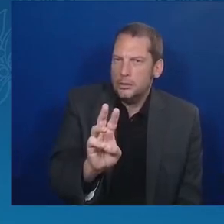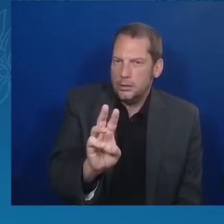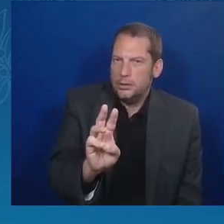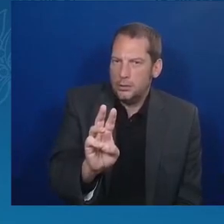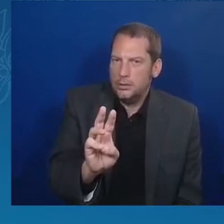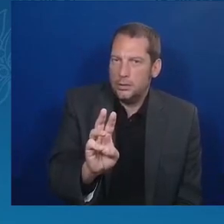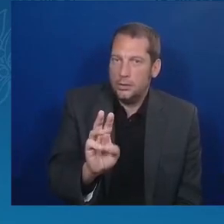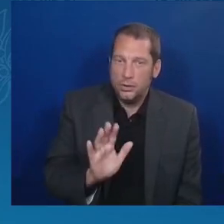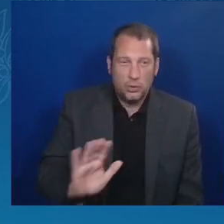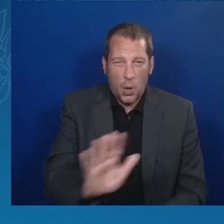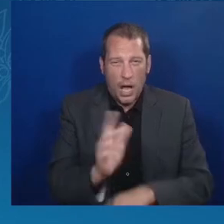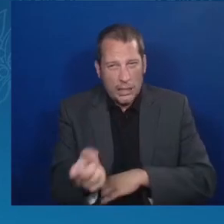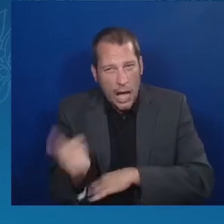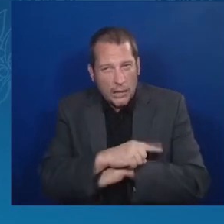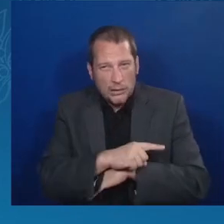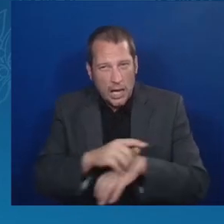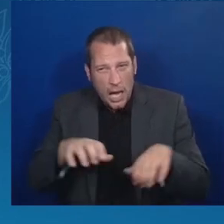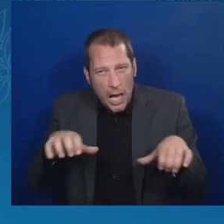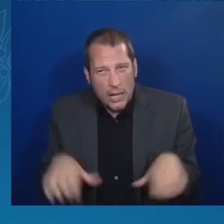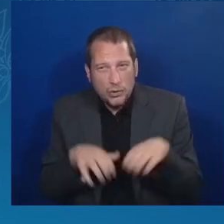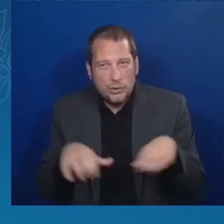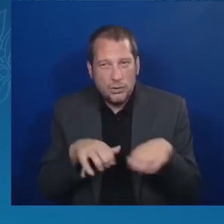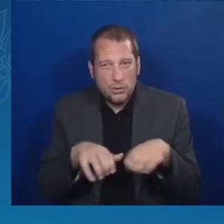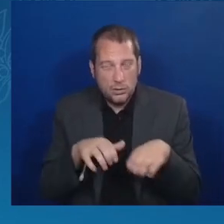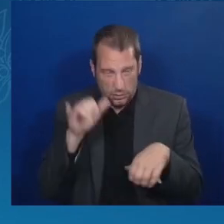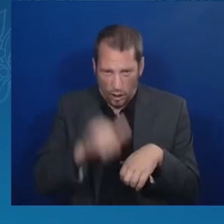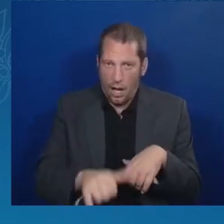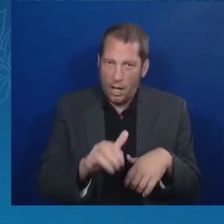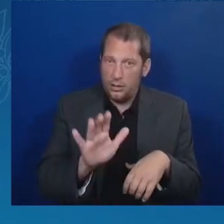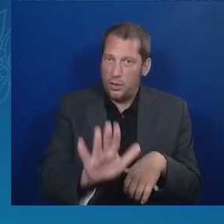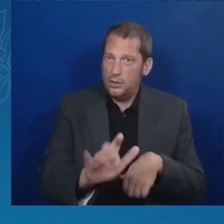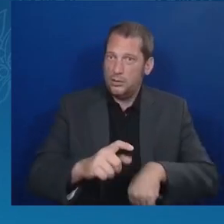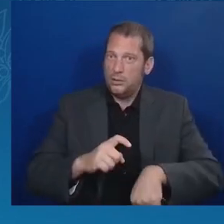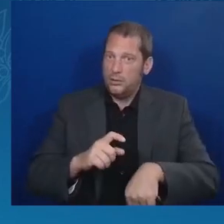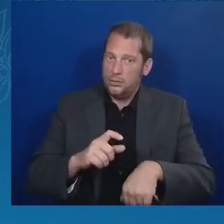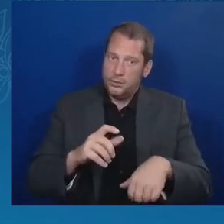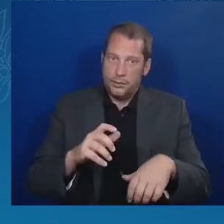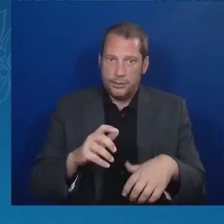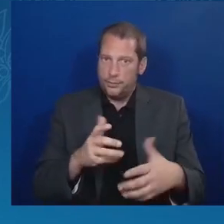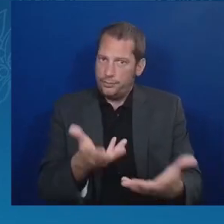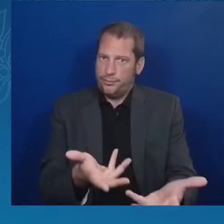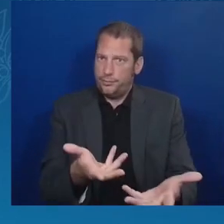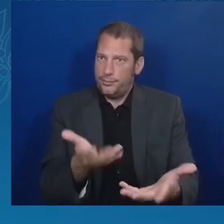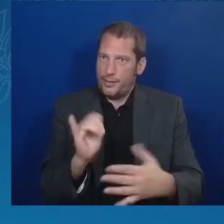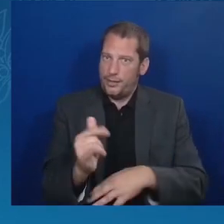for your day of action and again